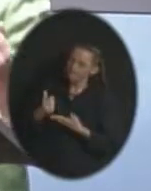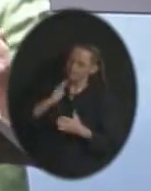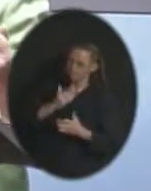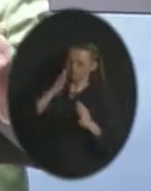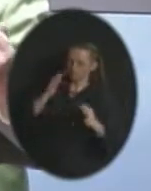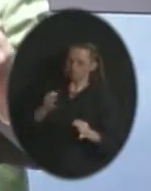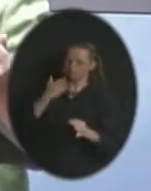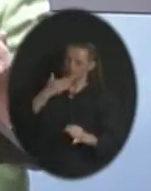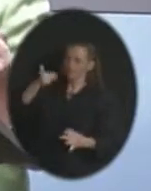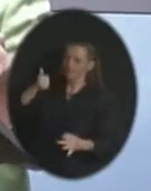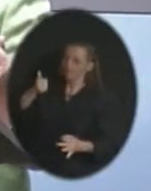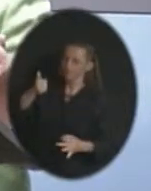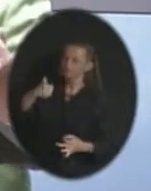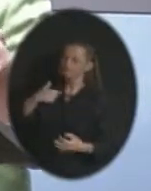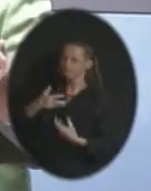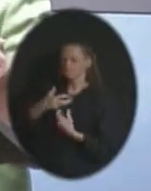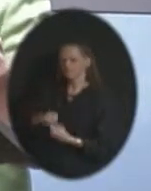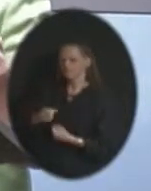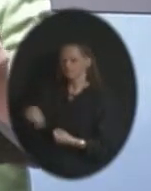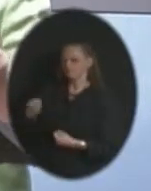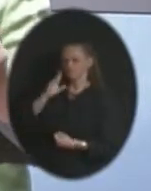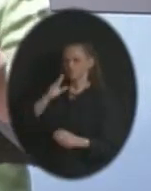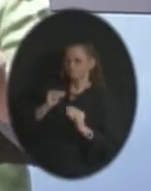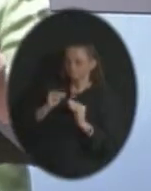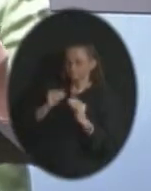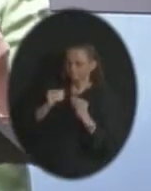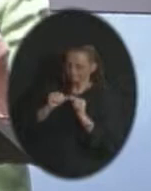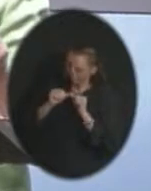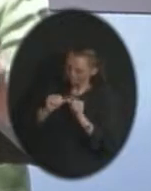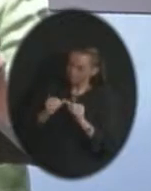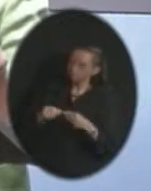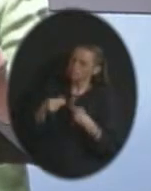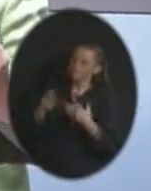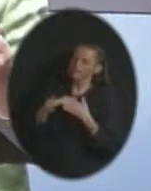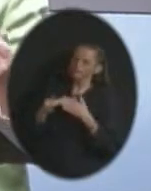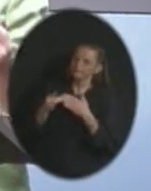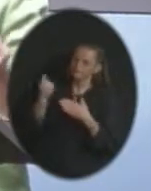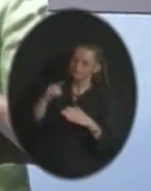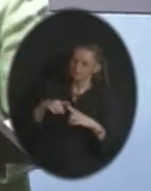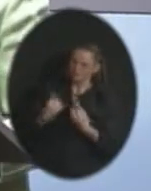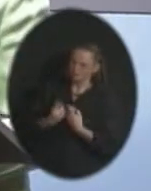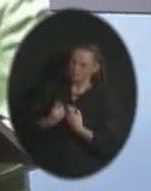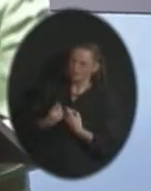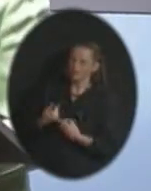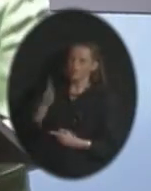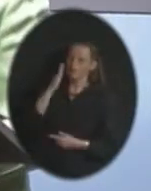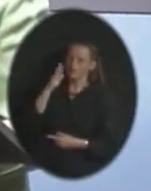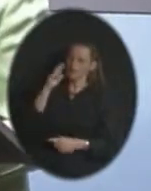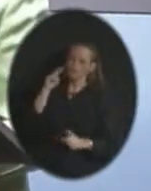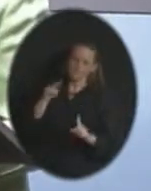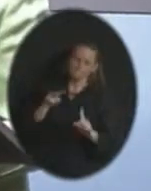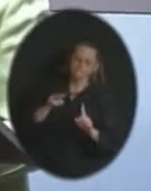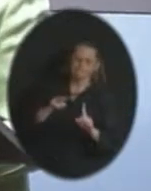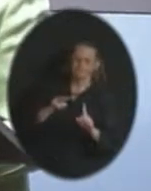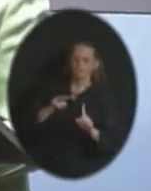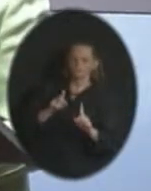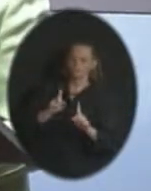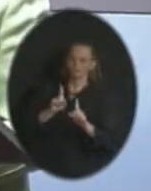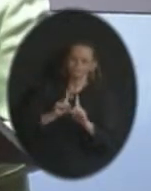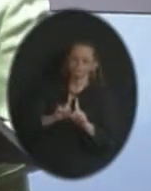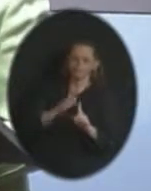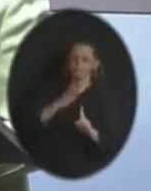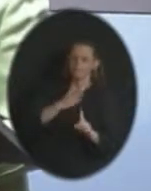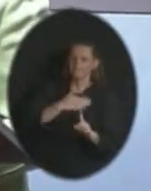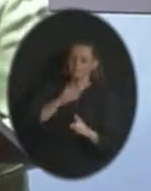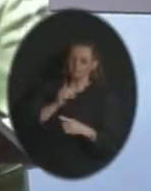of confidence that they're going to continue to provide great leadership for the district, and I know that they will mentor my successor, Brent McCune, and will be an awesome